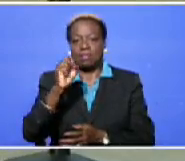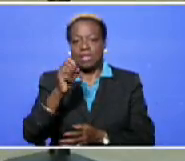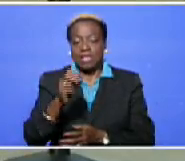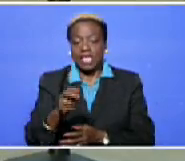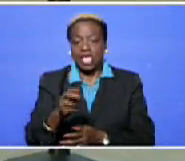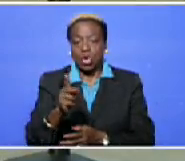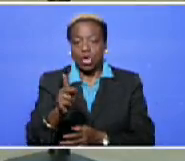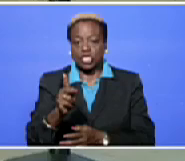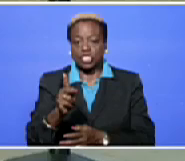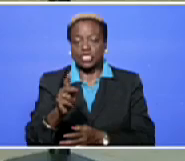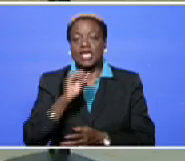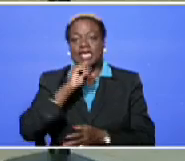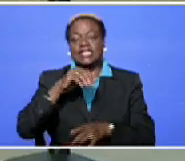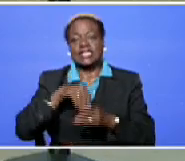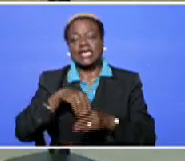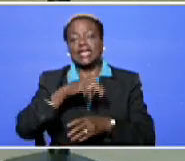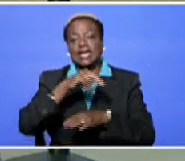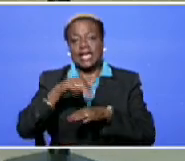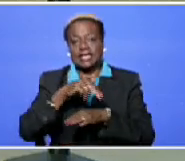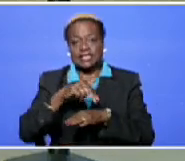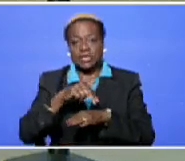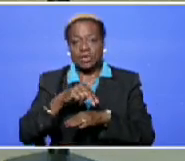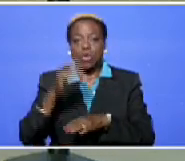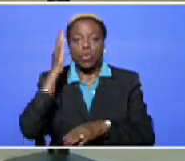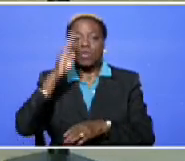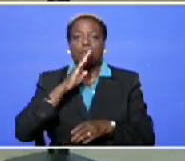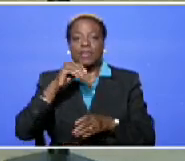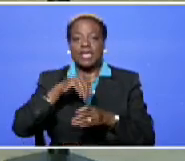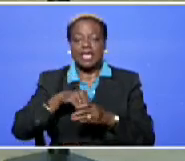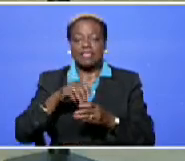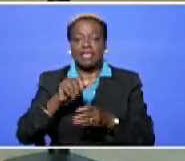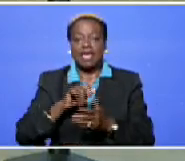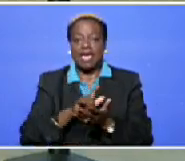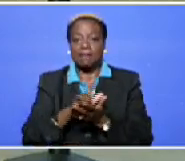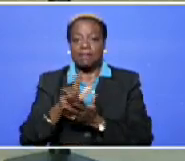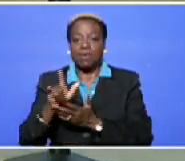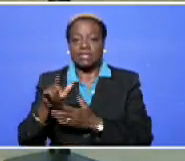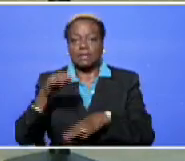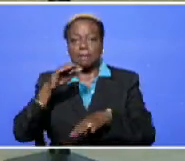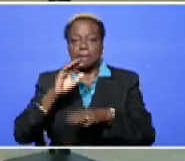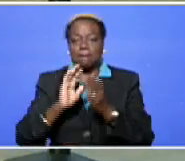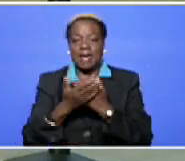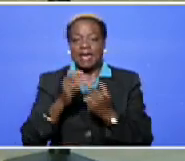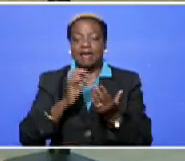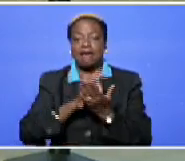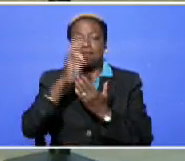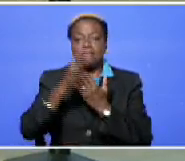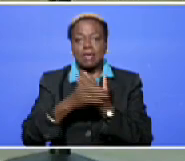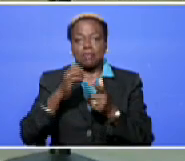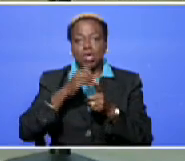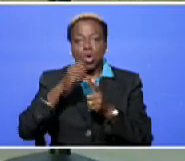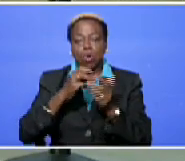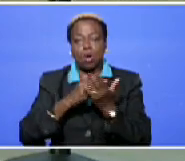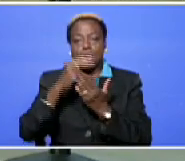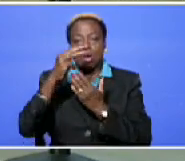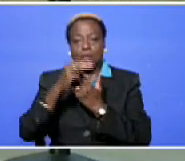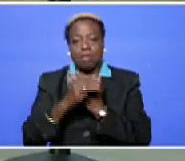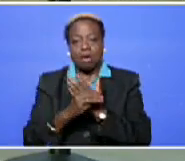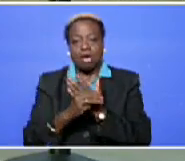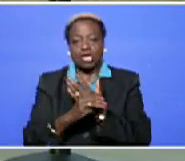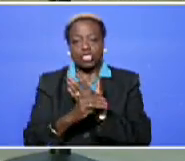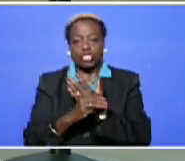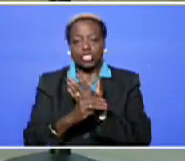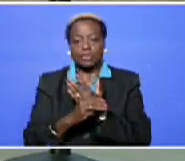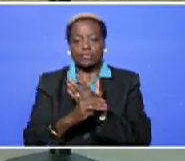that by February or March that they will be in the airport and actually working. The passenger will not really have to interact